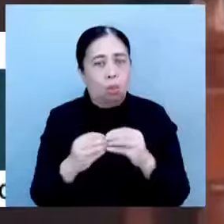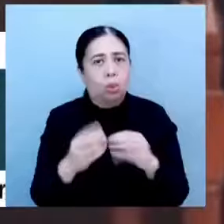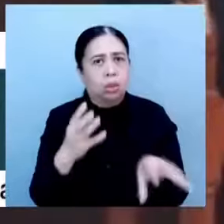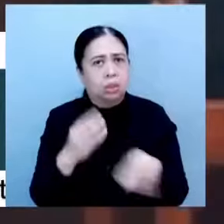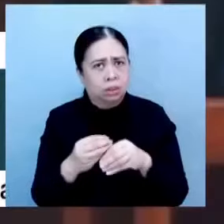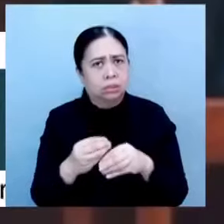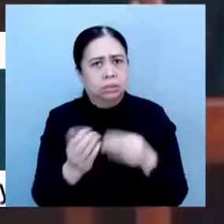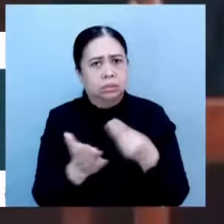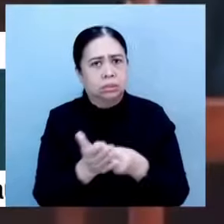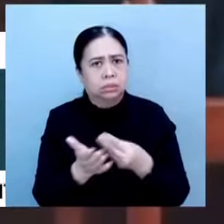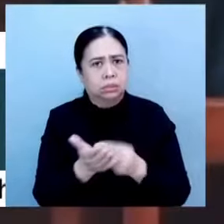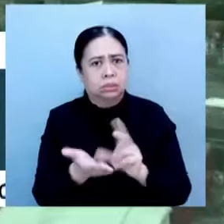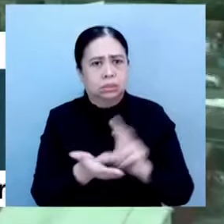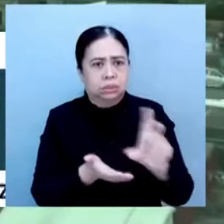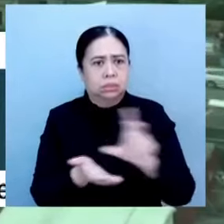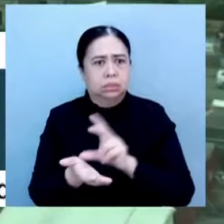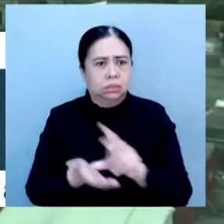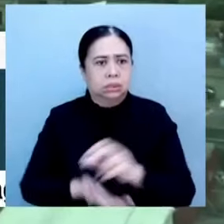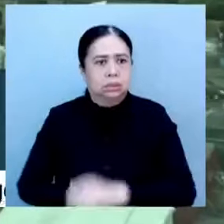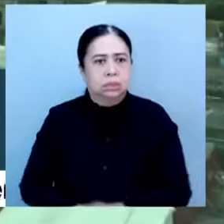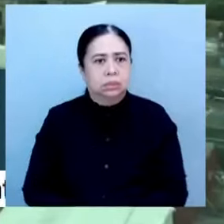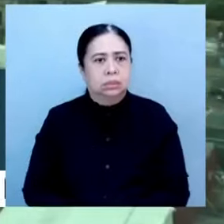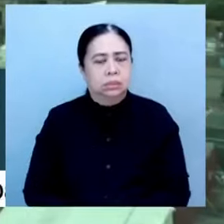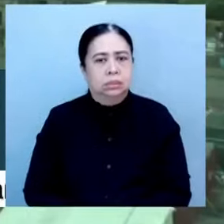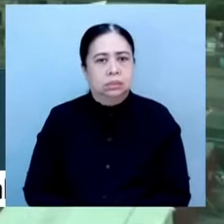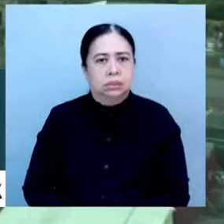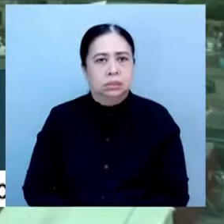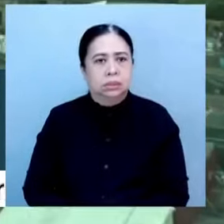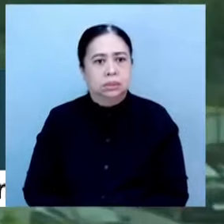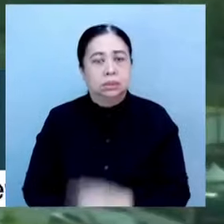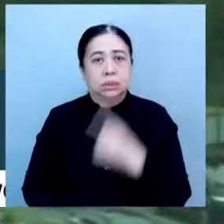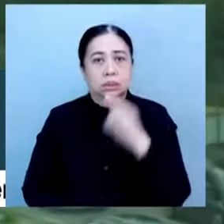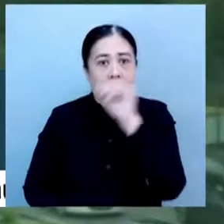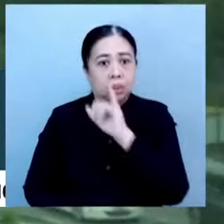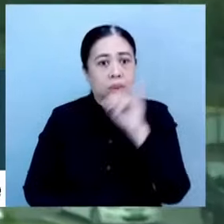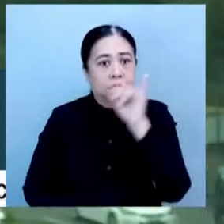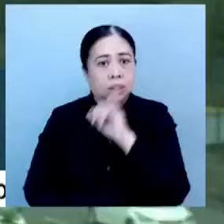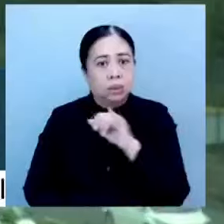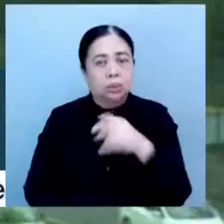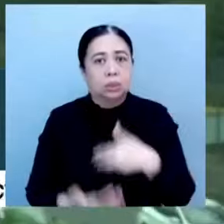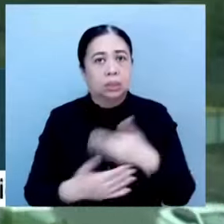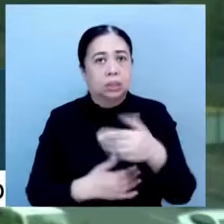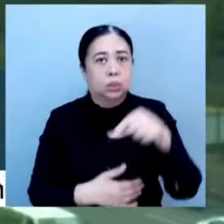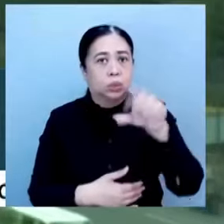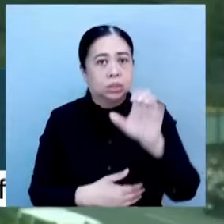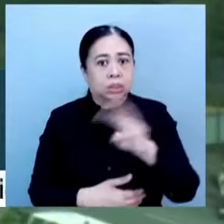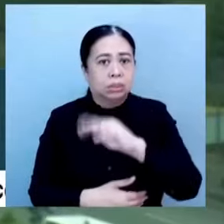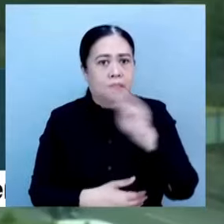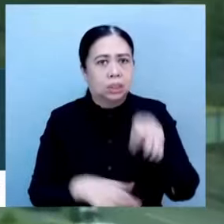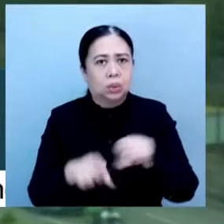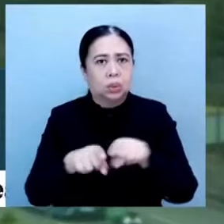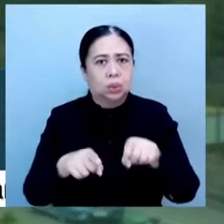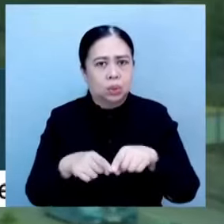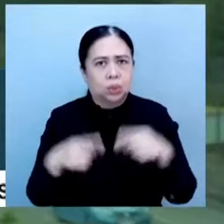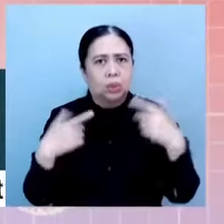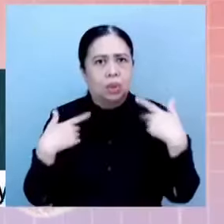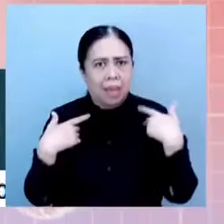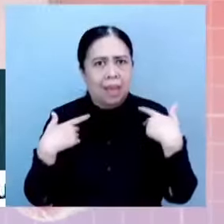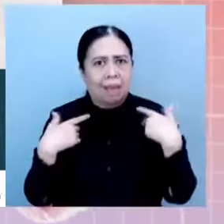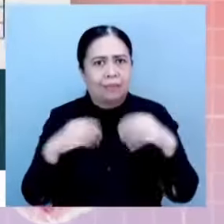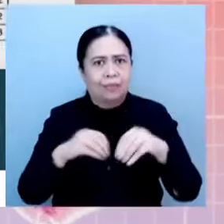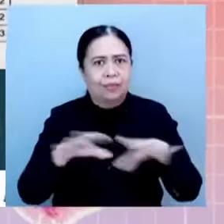we will add more funds. Prior to Iloilo City, Quezon City and Metro Manila also declared a pertussis